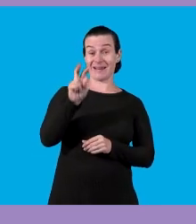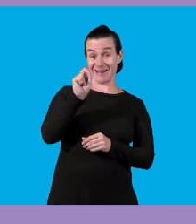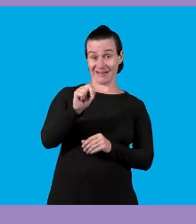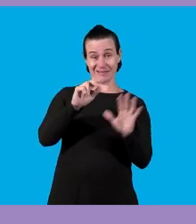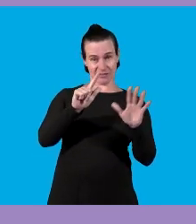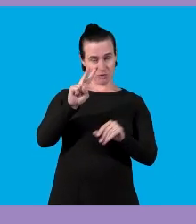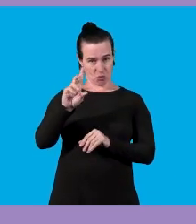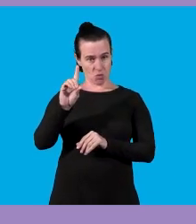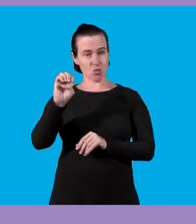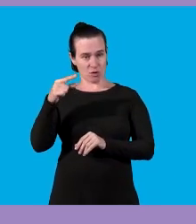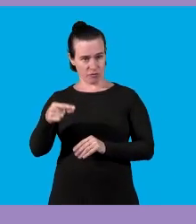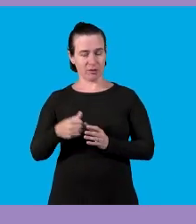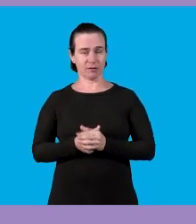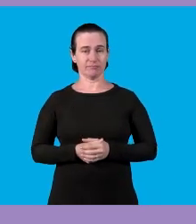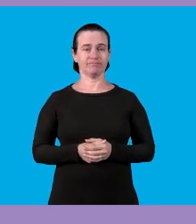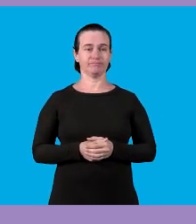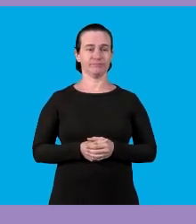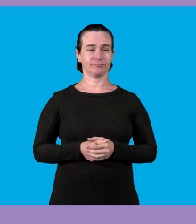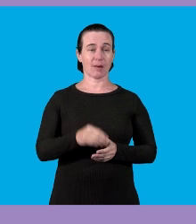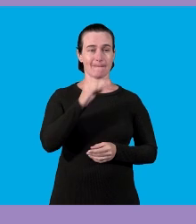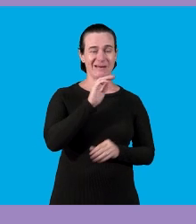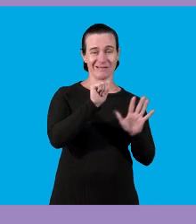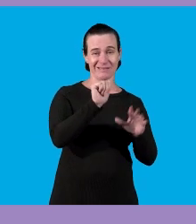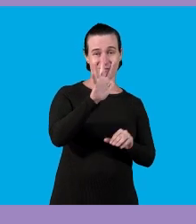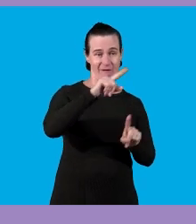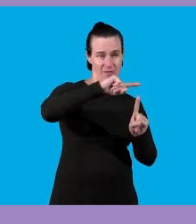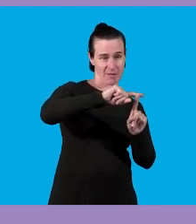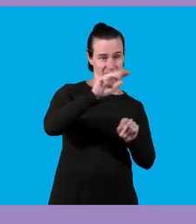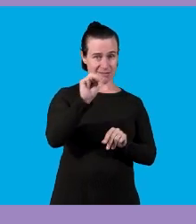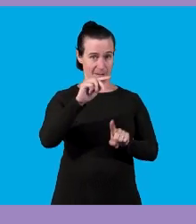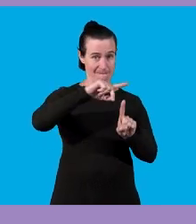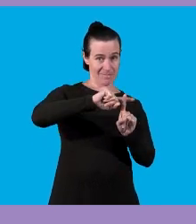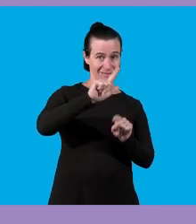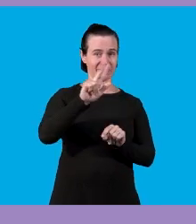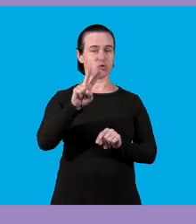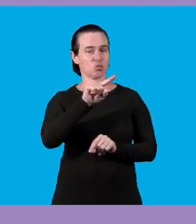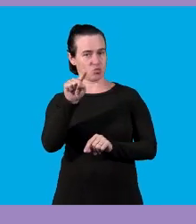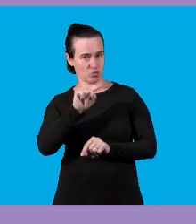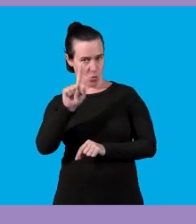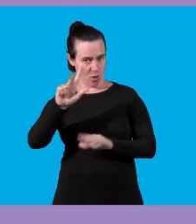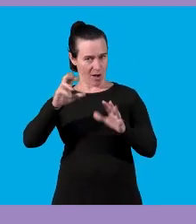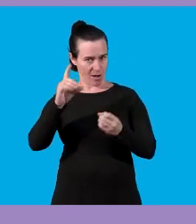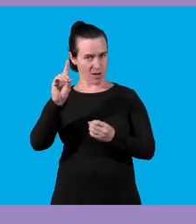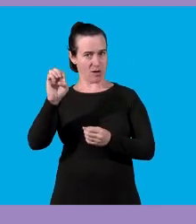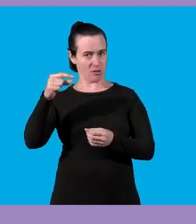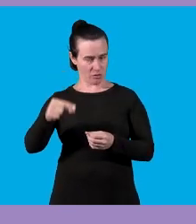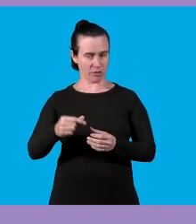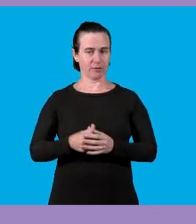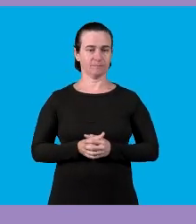N is 72 degrees, and they are equal to 180 degrees. And therefore,